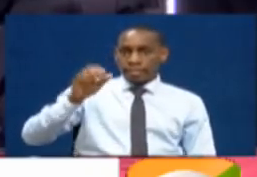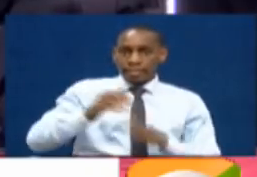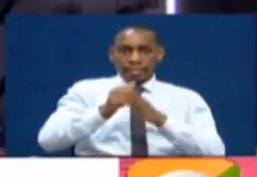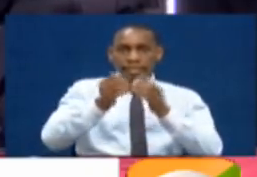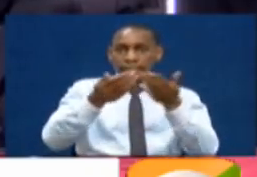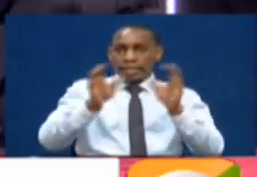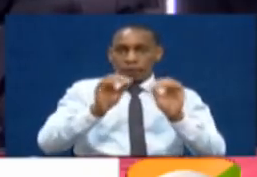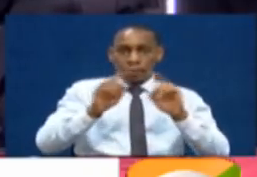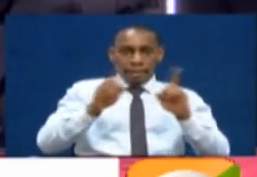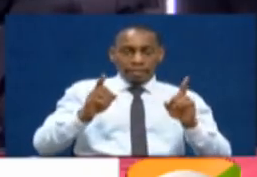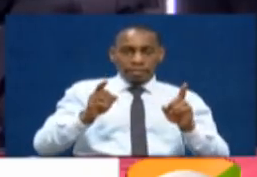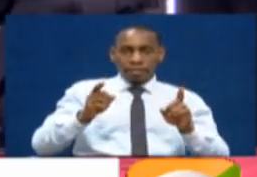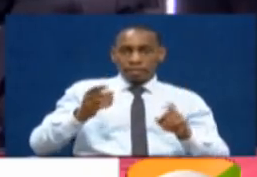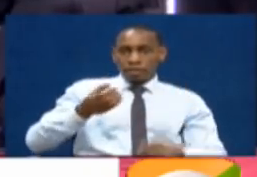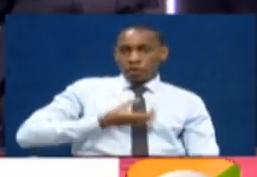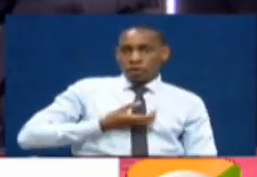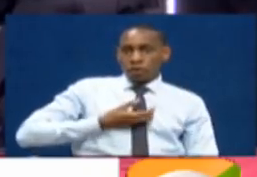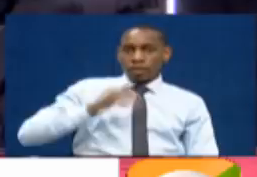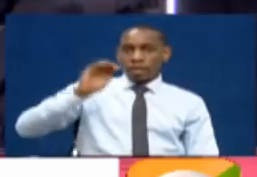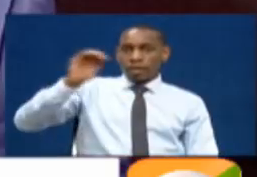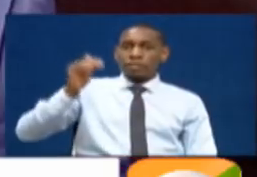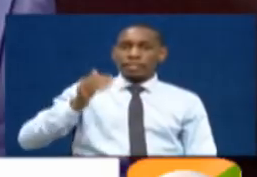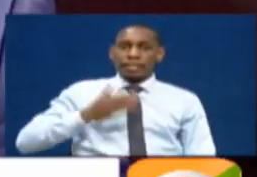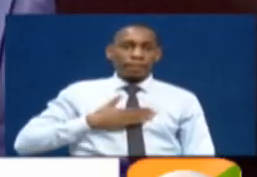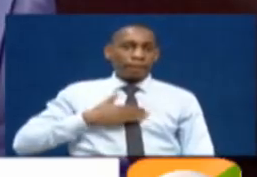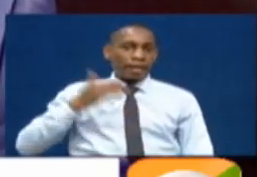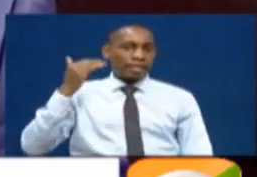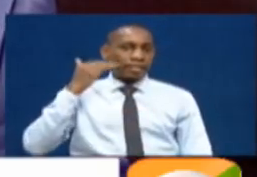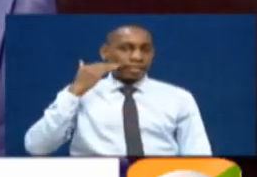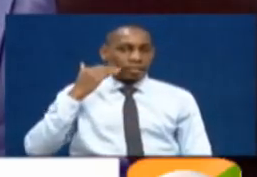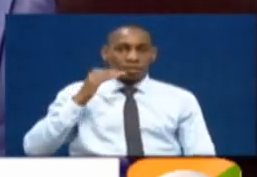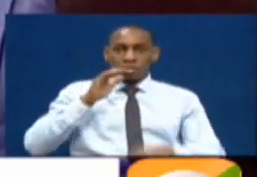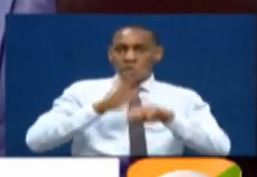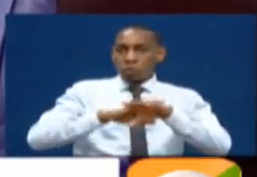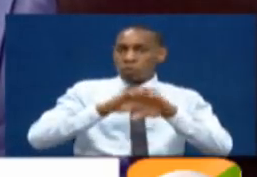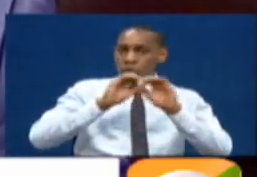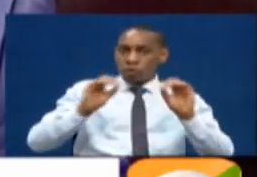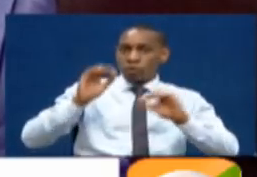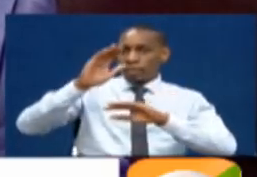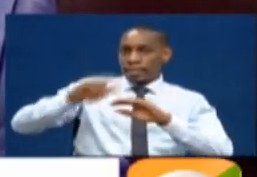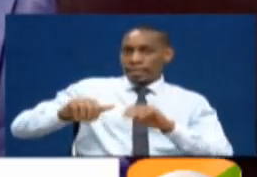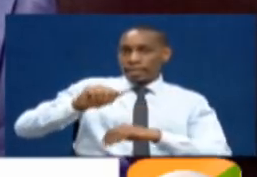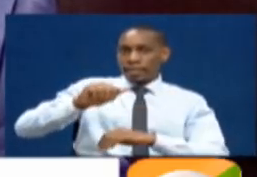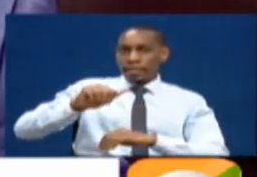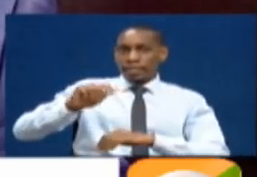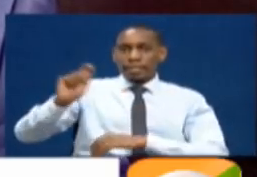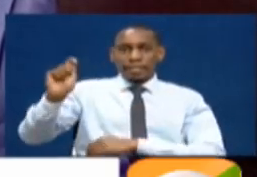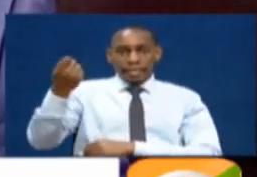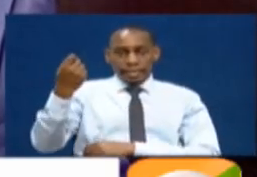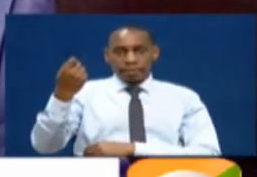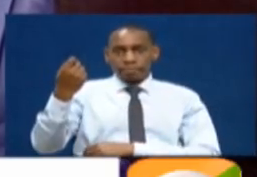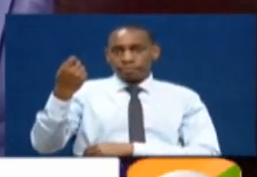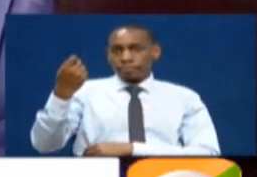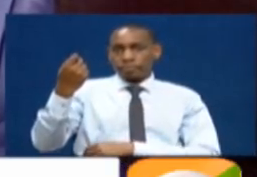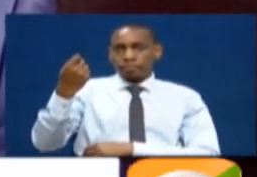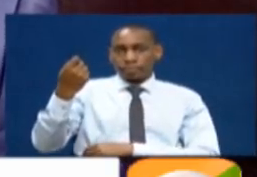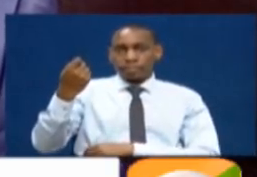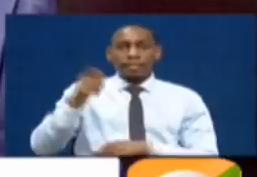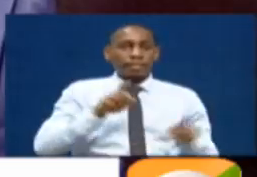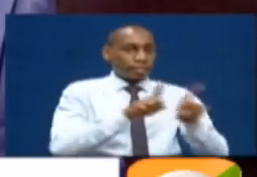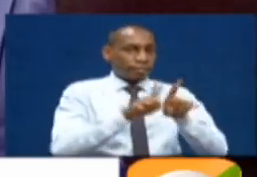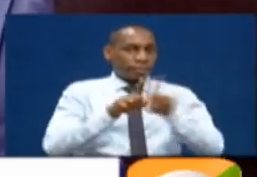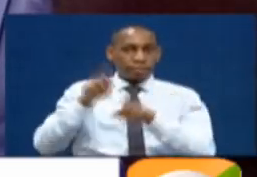my own county of Siaya is no better ran than the Republic of Kenya. and of course we